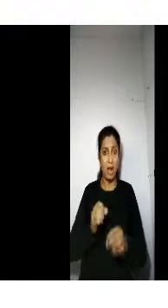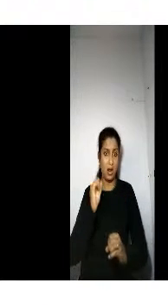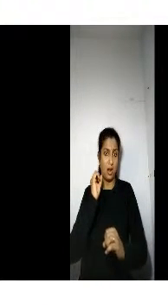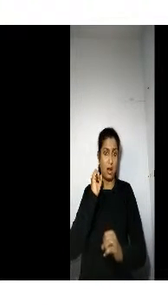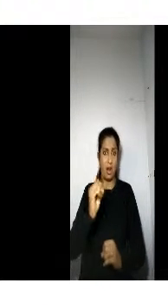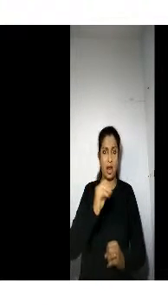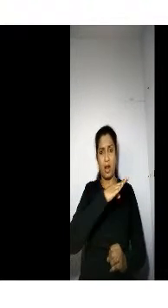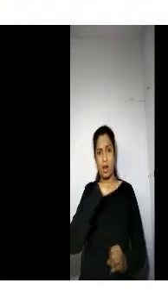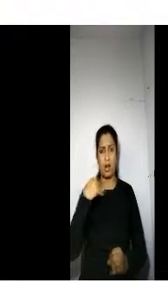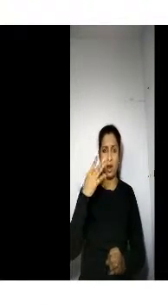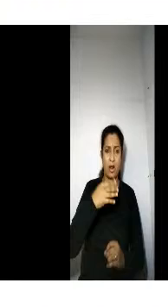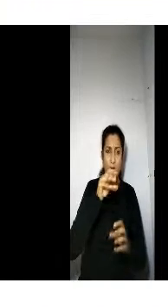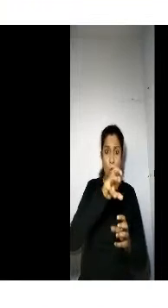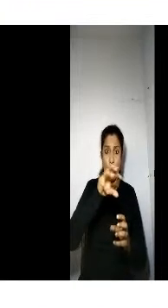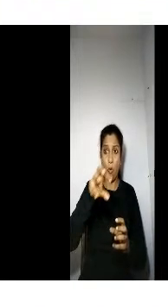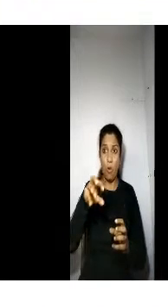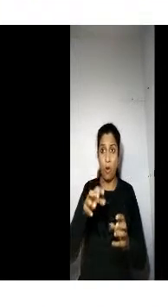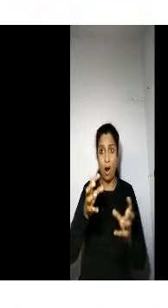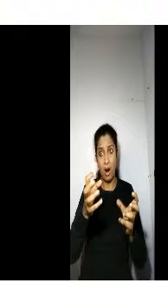Collected